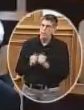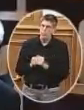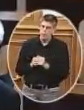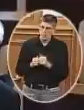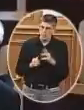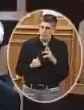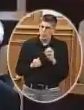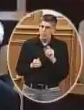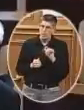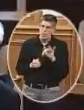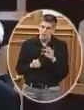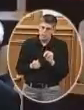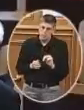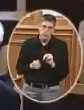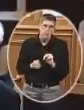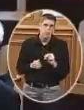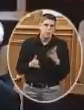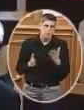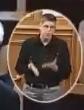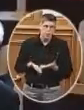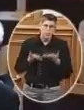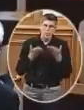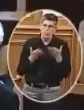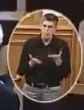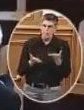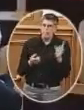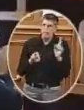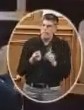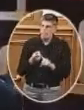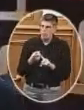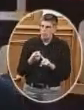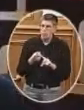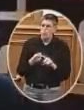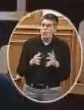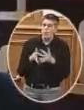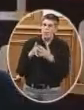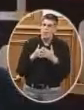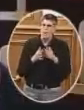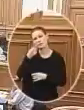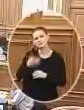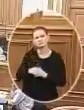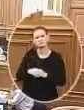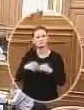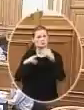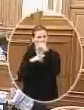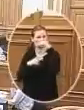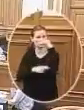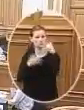public comment to the America's Cup Event Authority. All right.